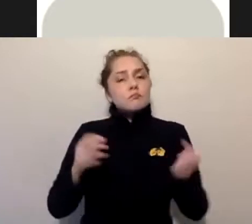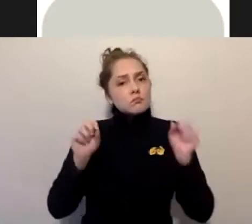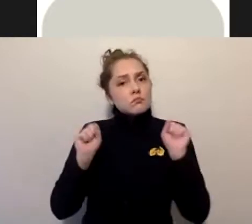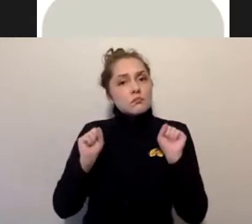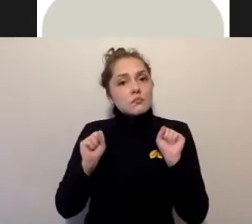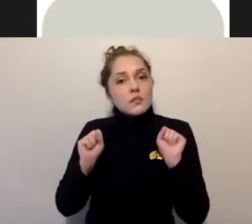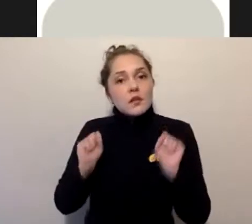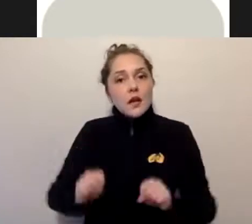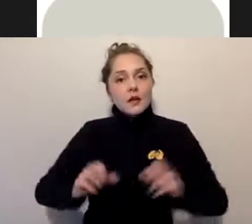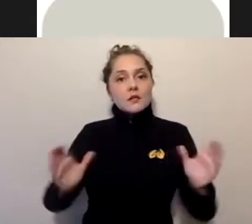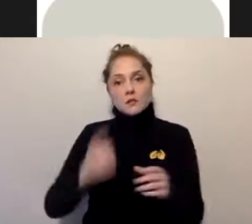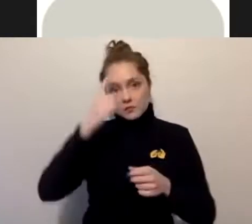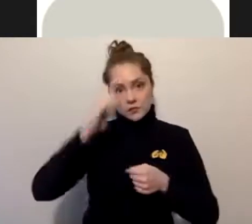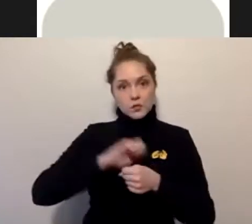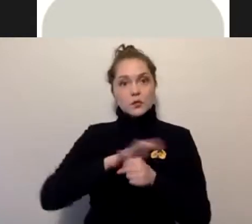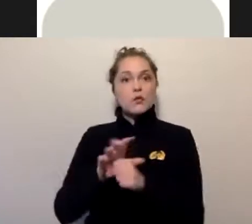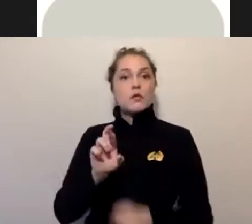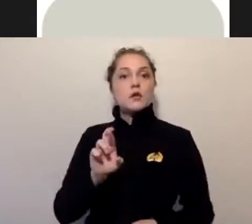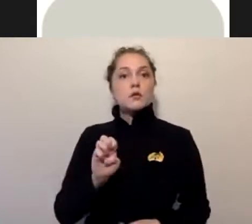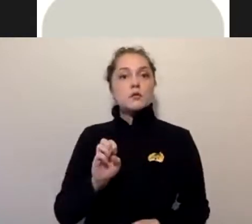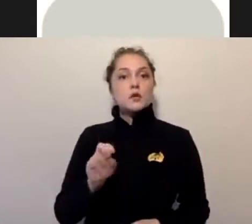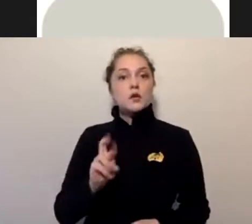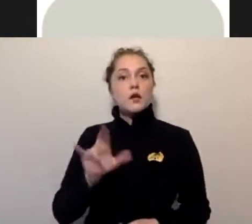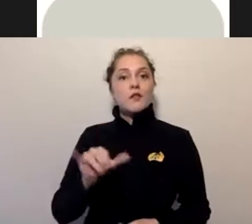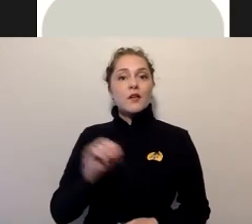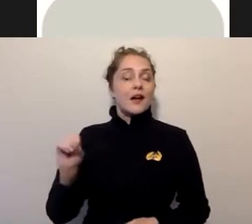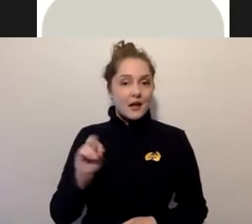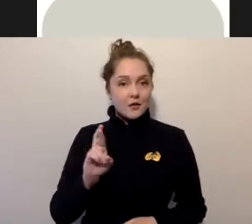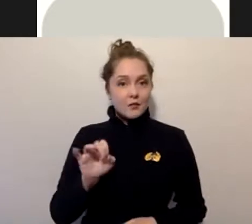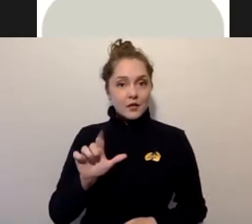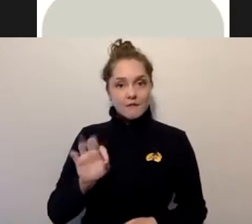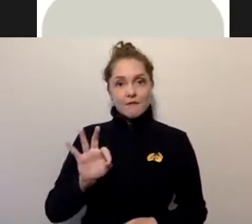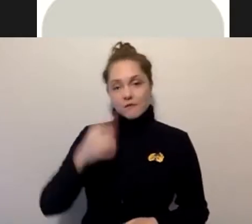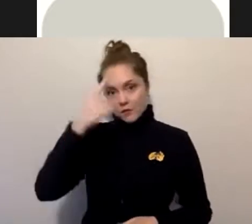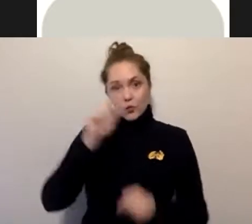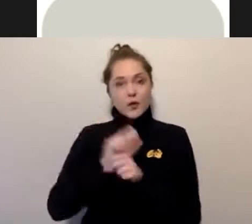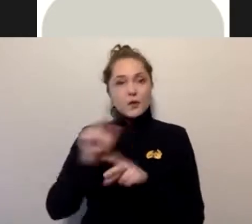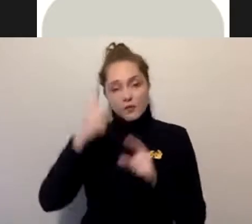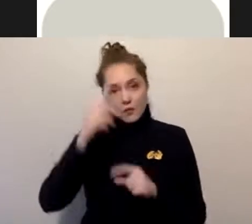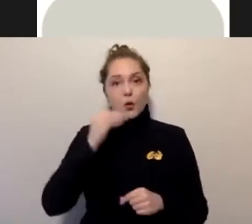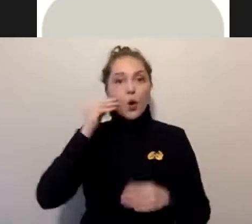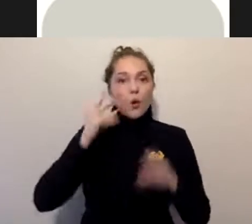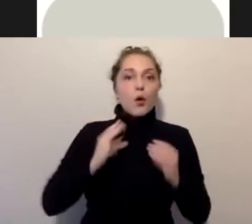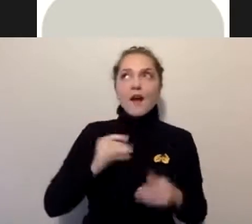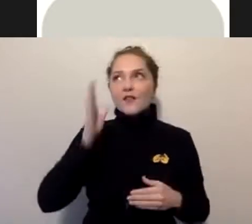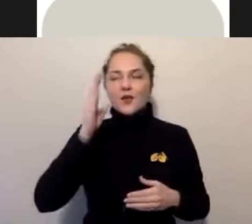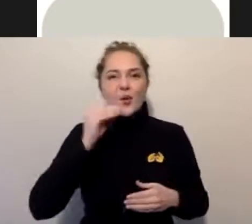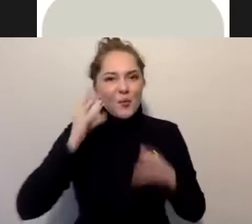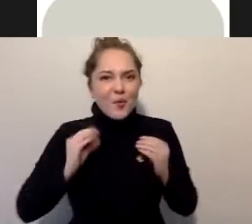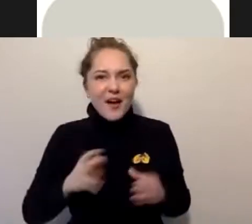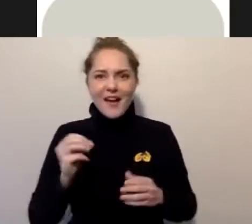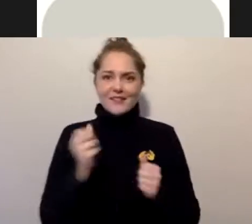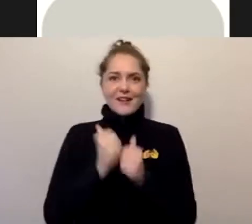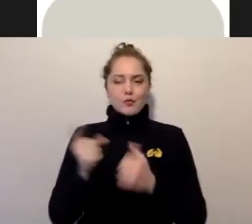to push for COVID recovery and relief for working people, for homeowners and future homeowners, and for everyone in between.